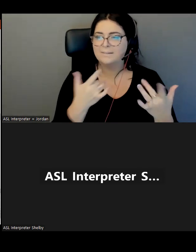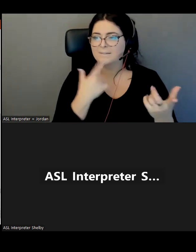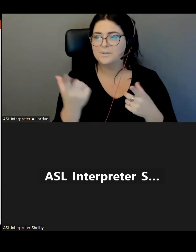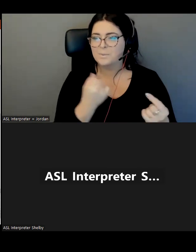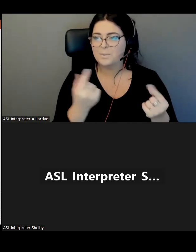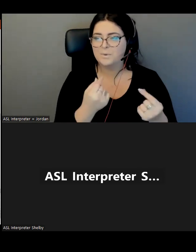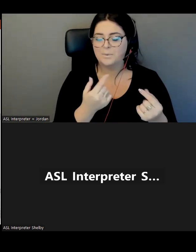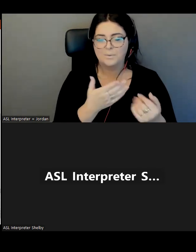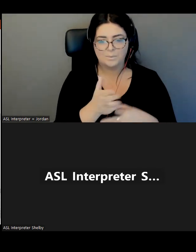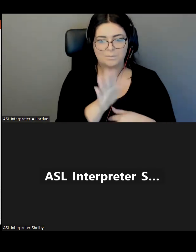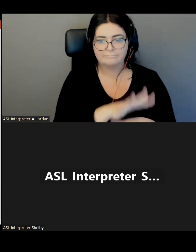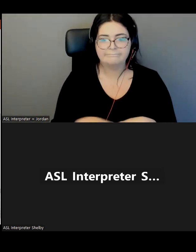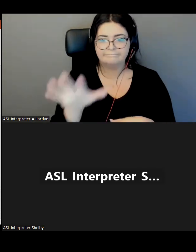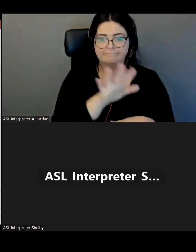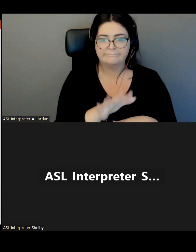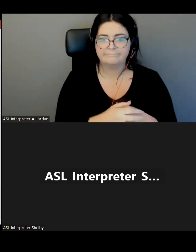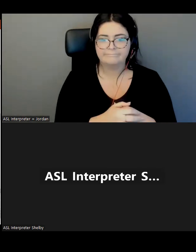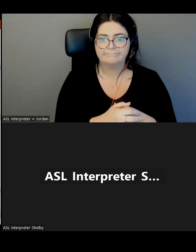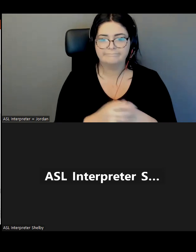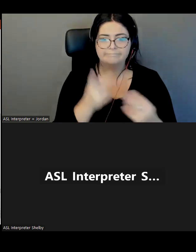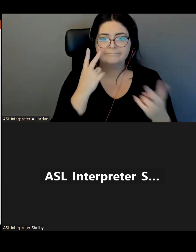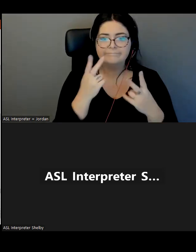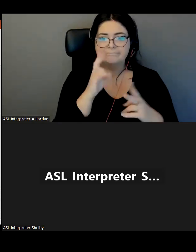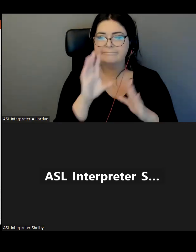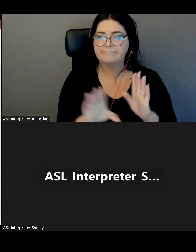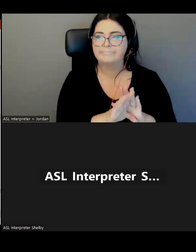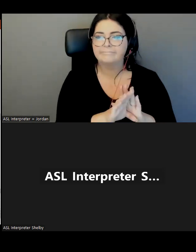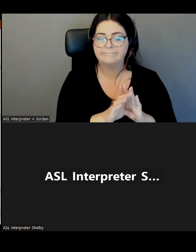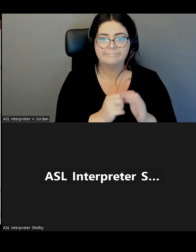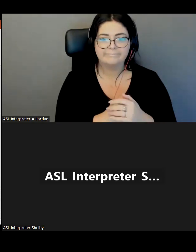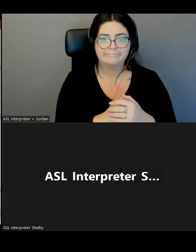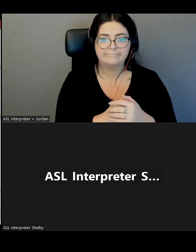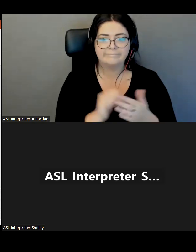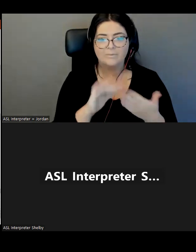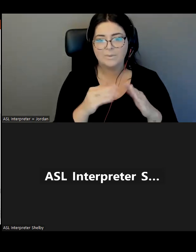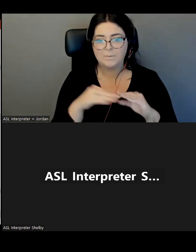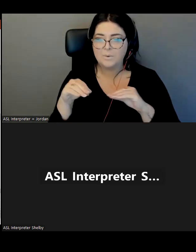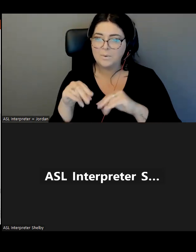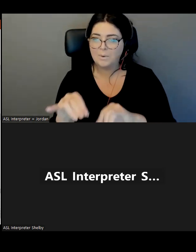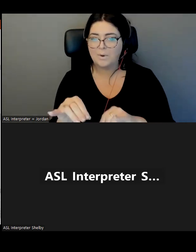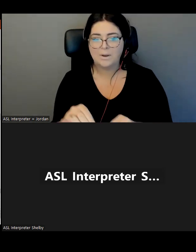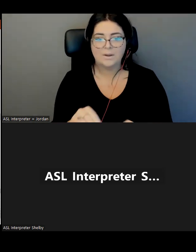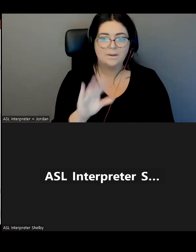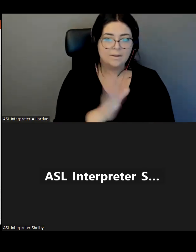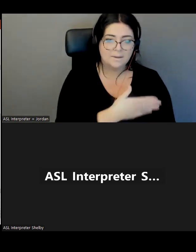different parts of the region. So you can see a few things there in that picture around community gardens, around music,